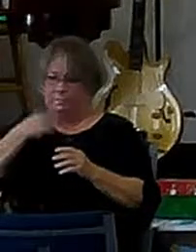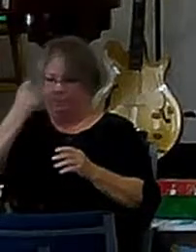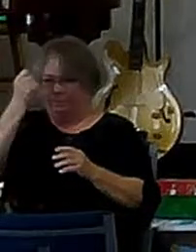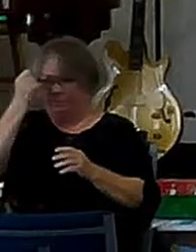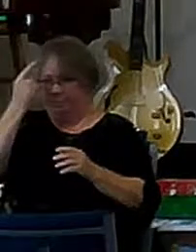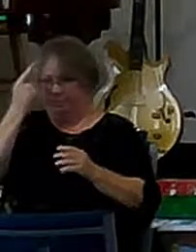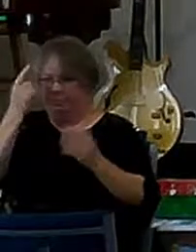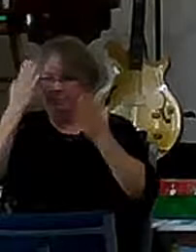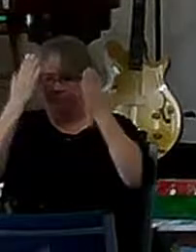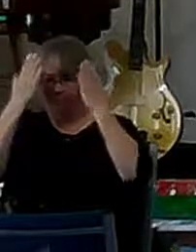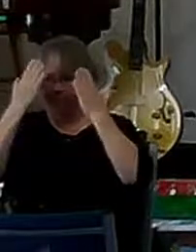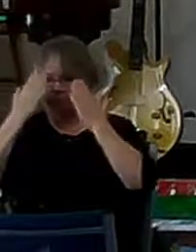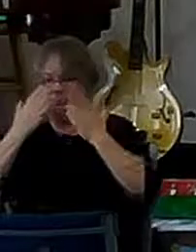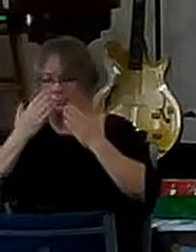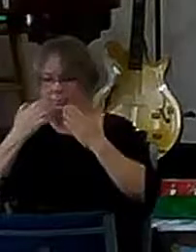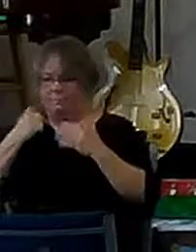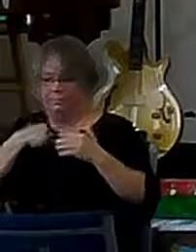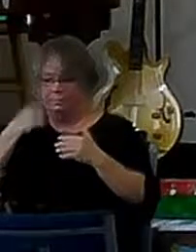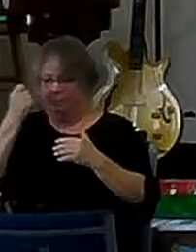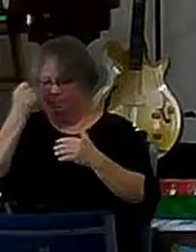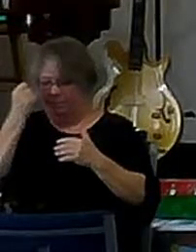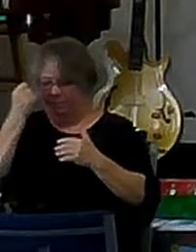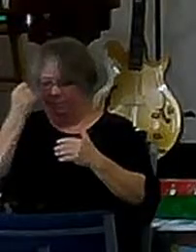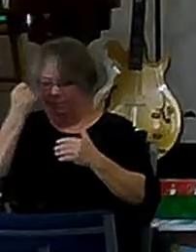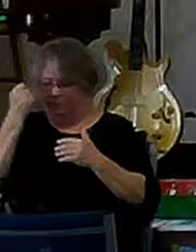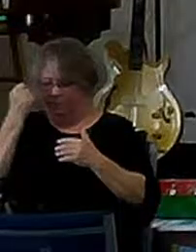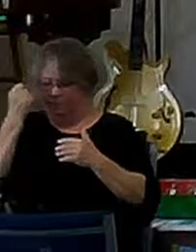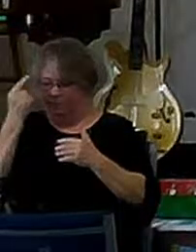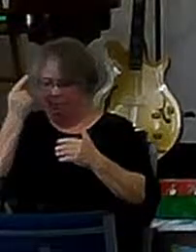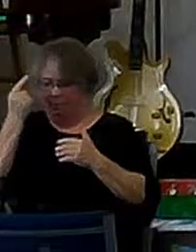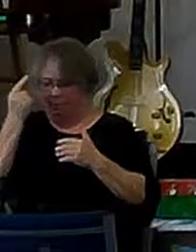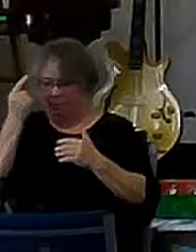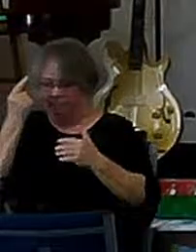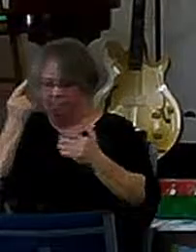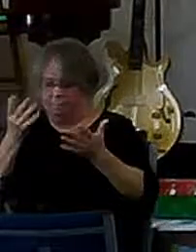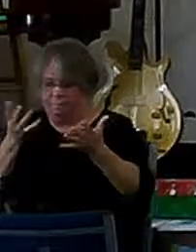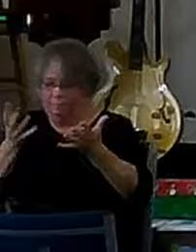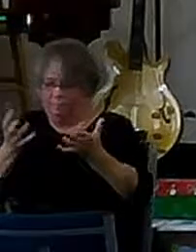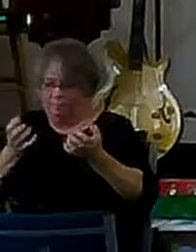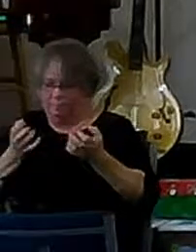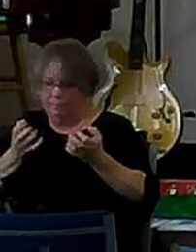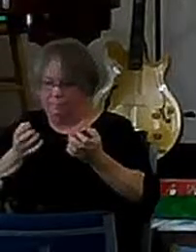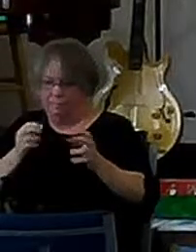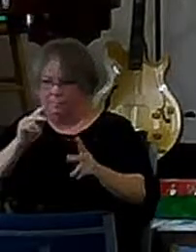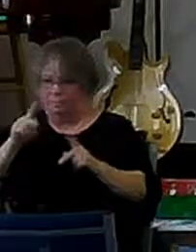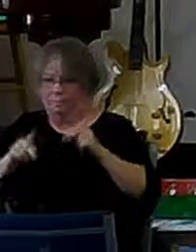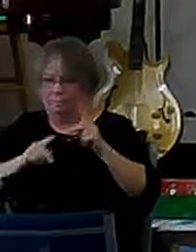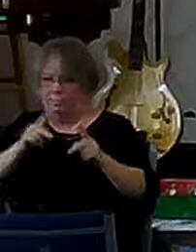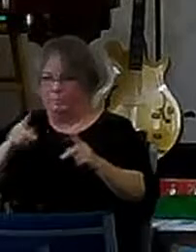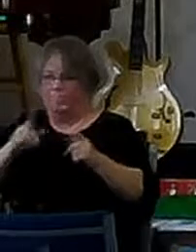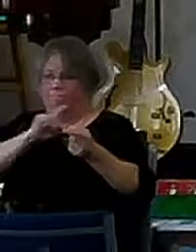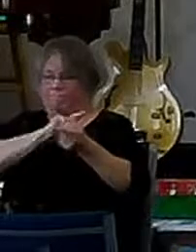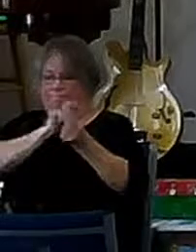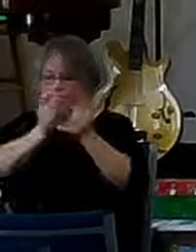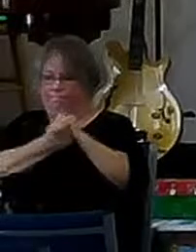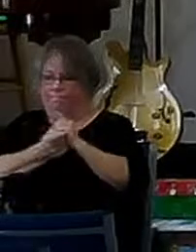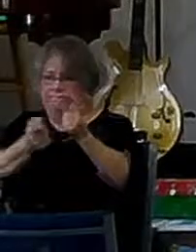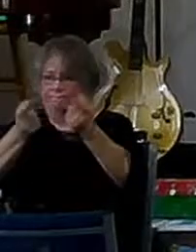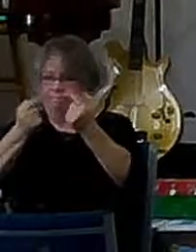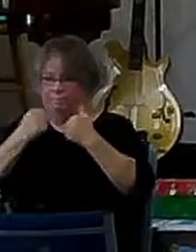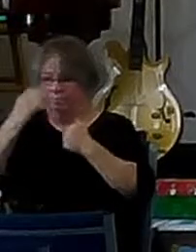understand sorrow. And I understand this desire that people would repent and come to